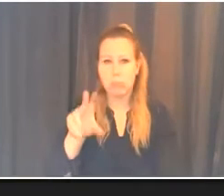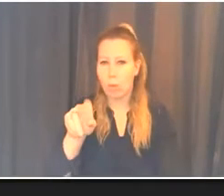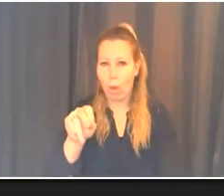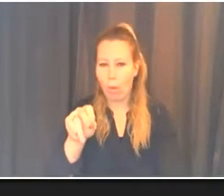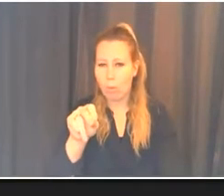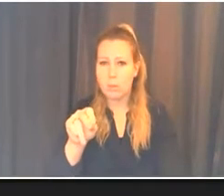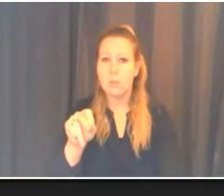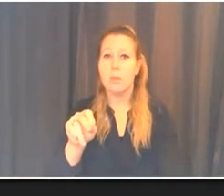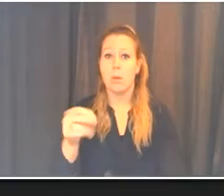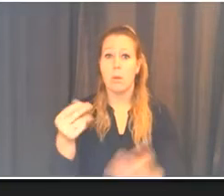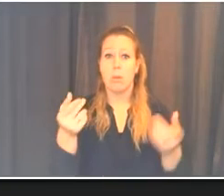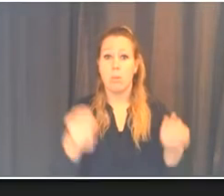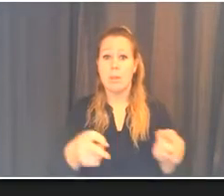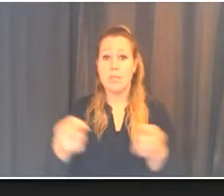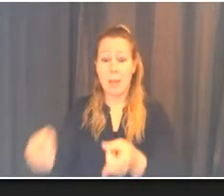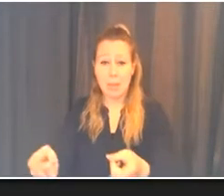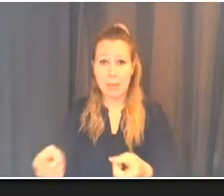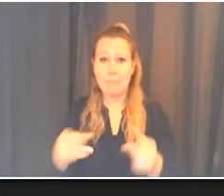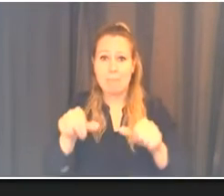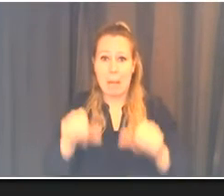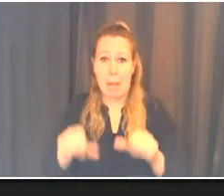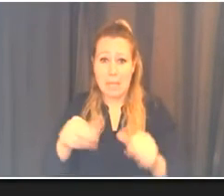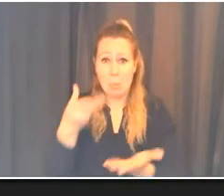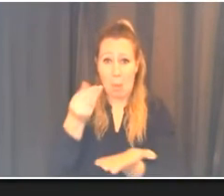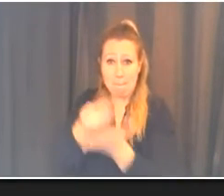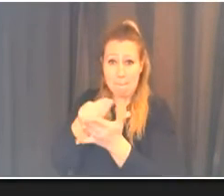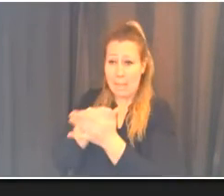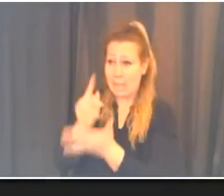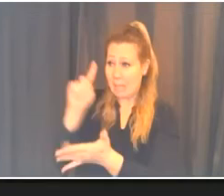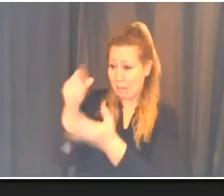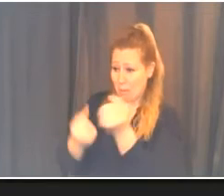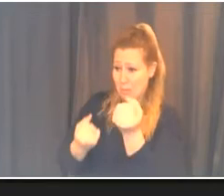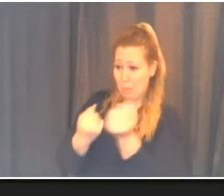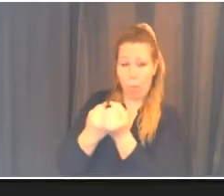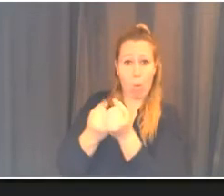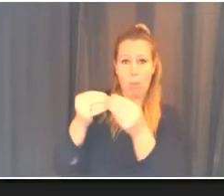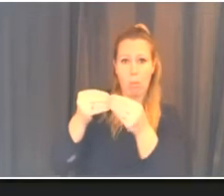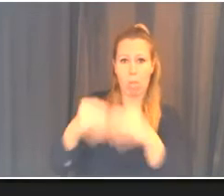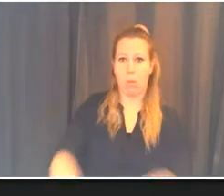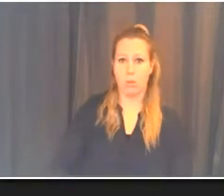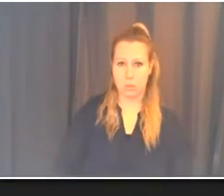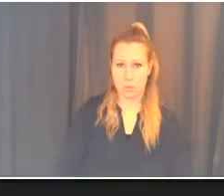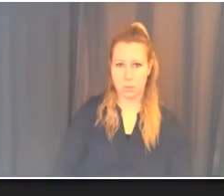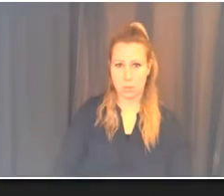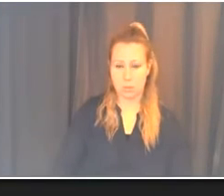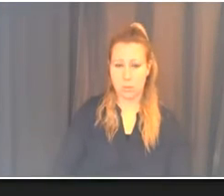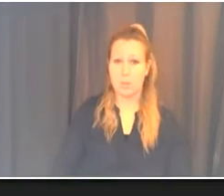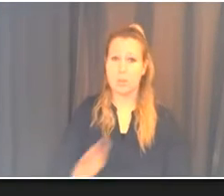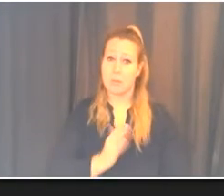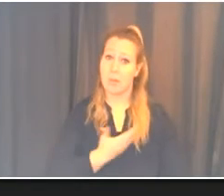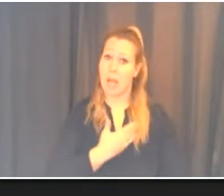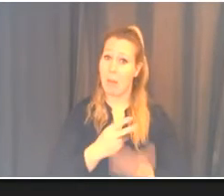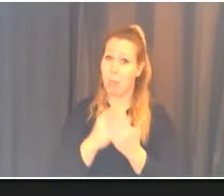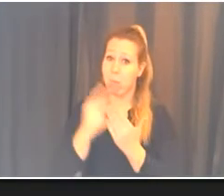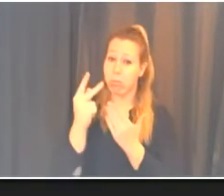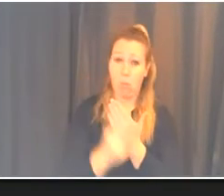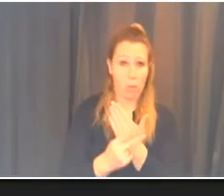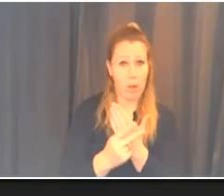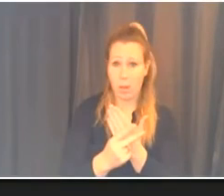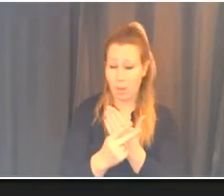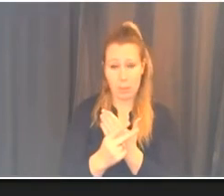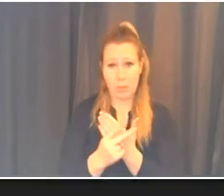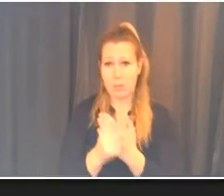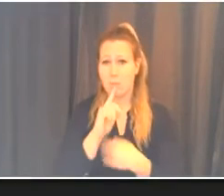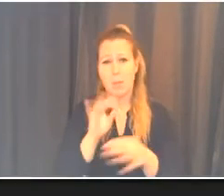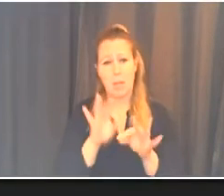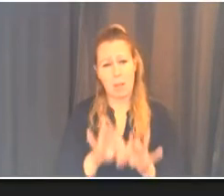Outreach team this couldn't be happening at a worst possible time when Hurricane Katrina hit in 201 a